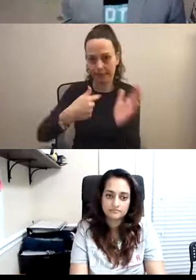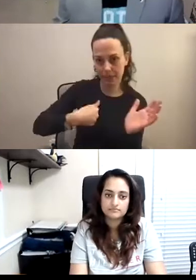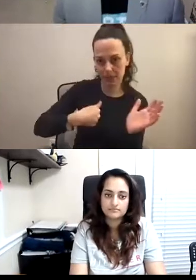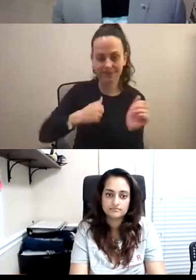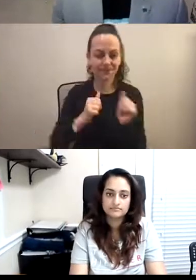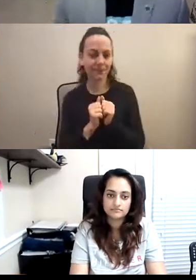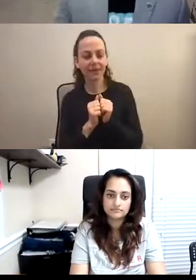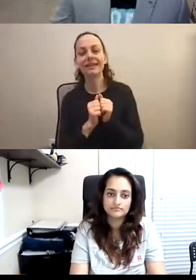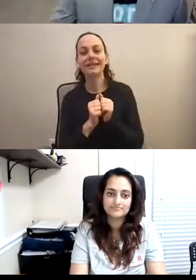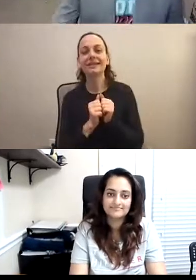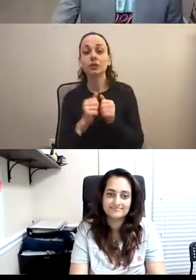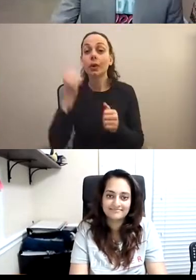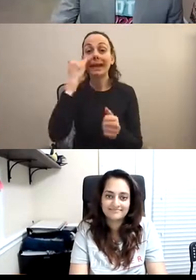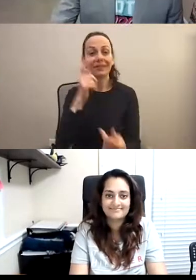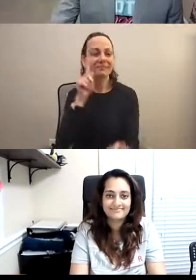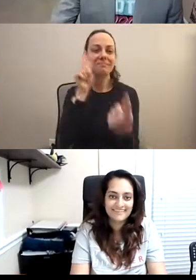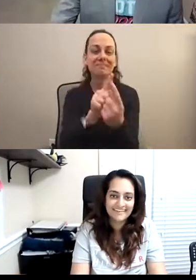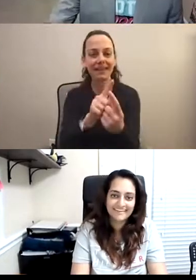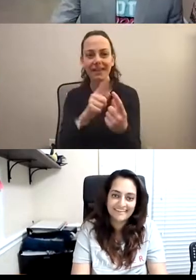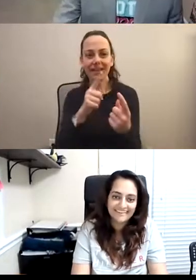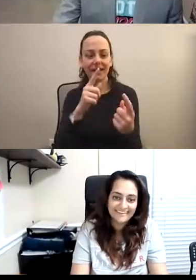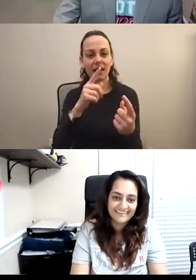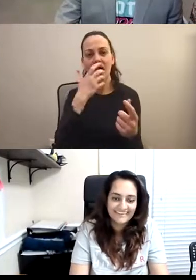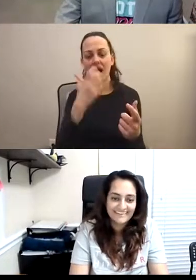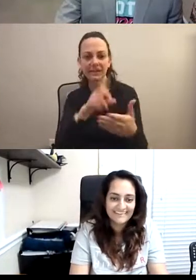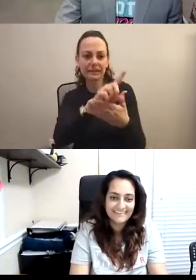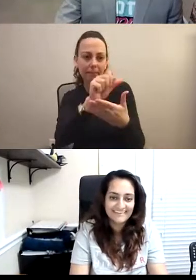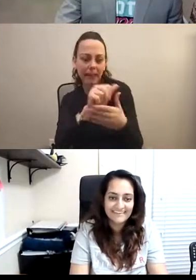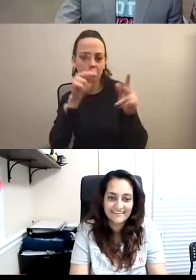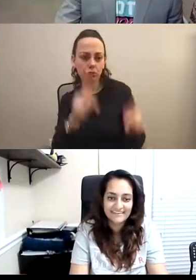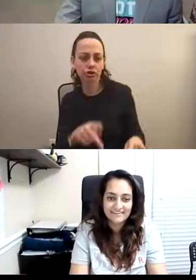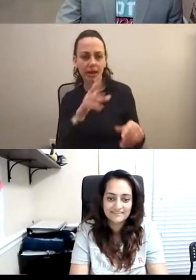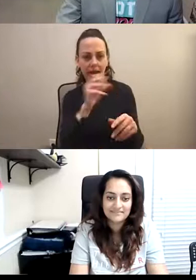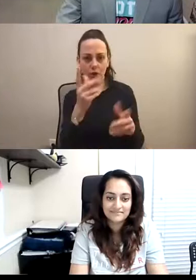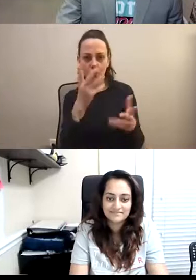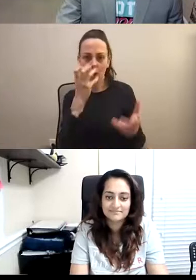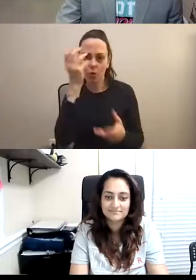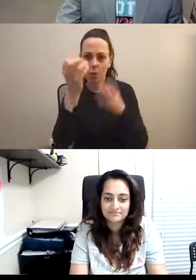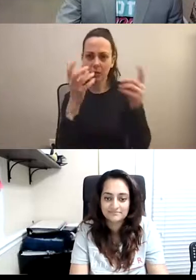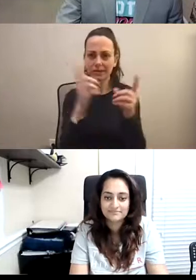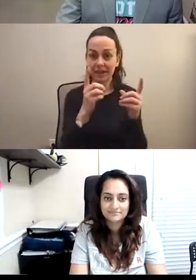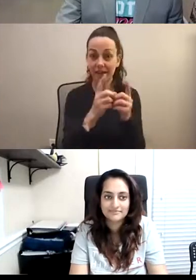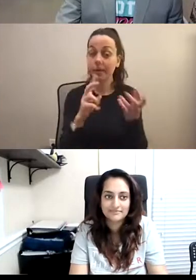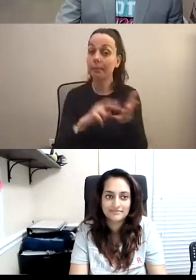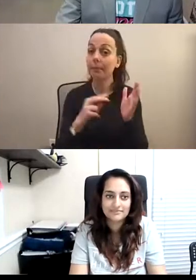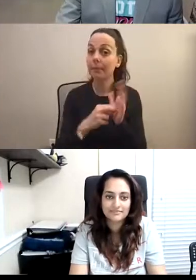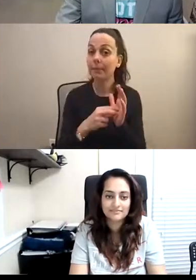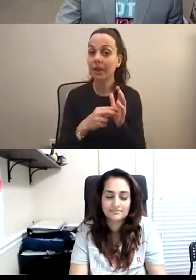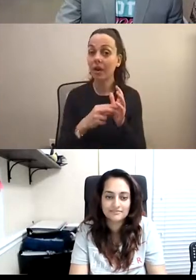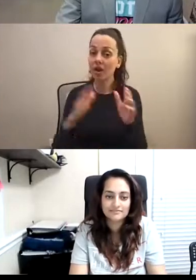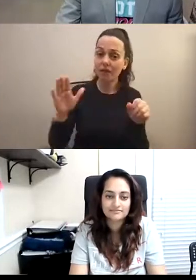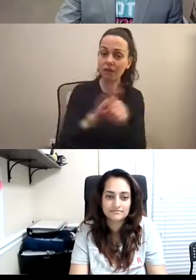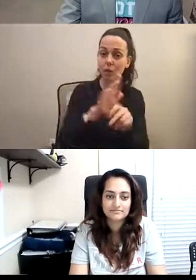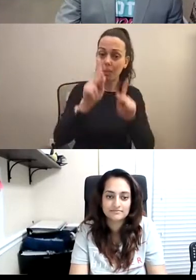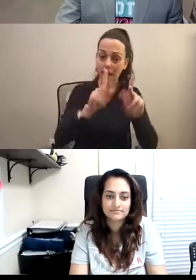hot disabled person and you are also disabled and you want to go on dates? You're taking a whole population of people that could